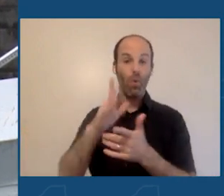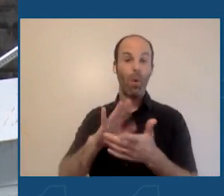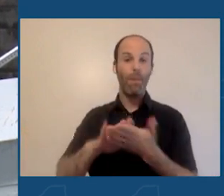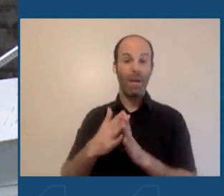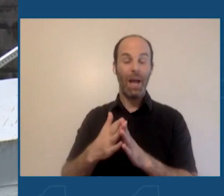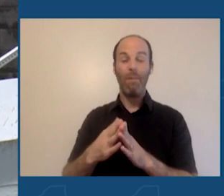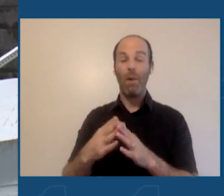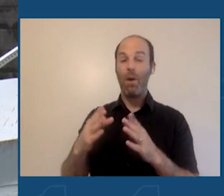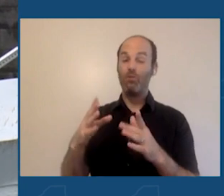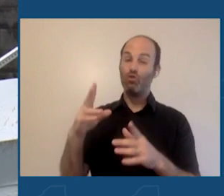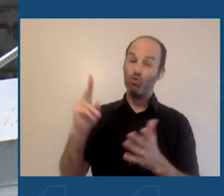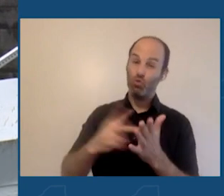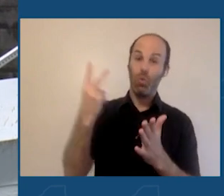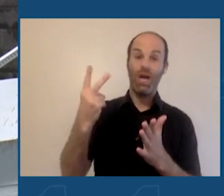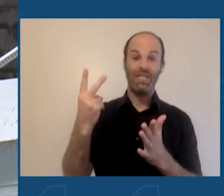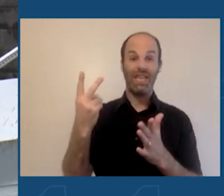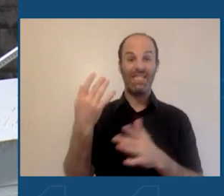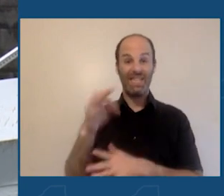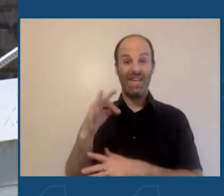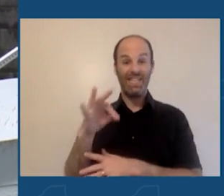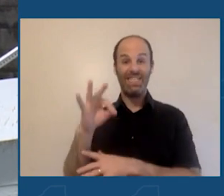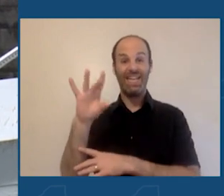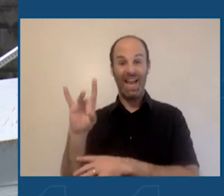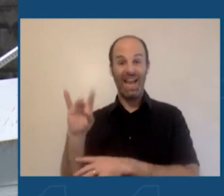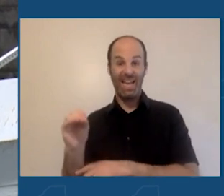1980 Olympics.